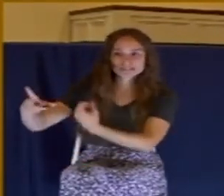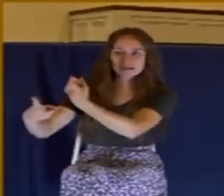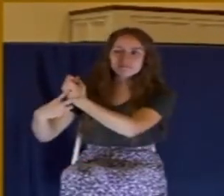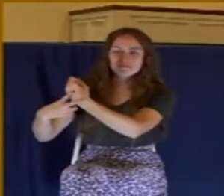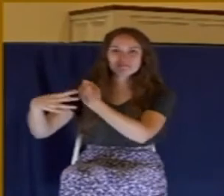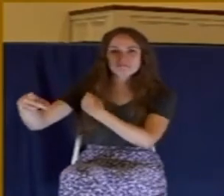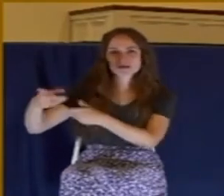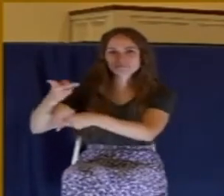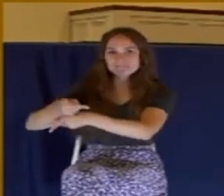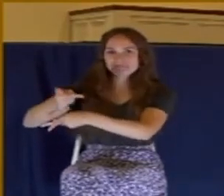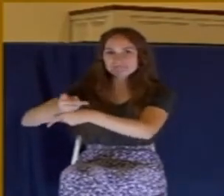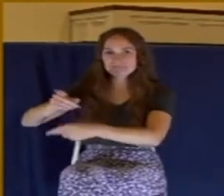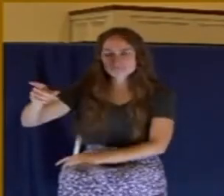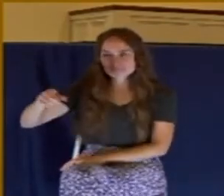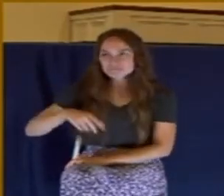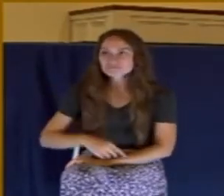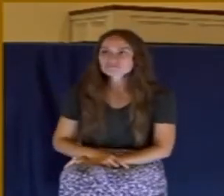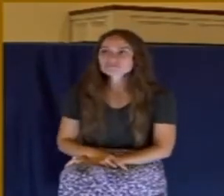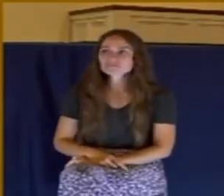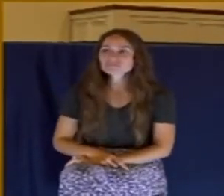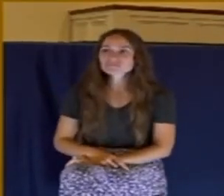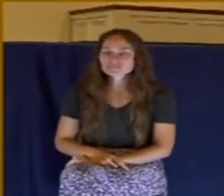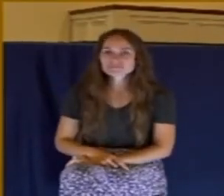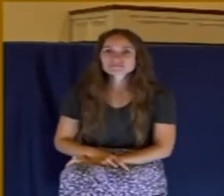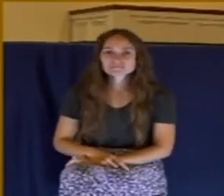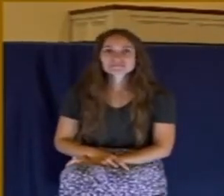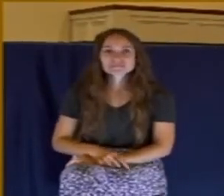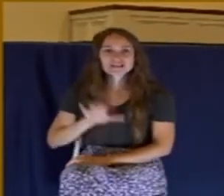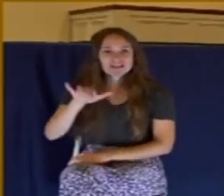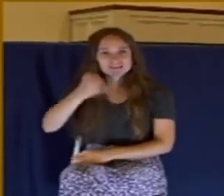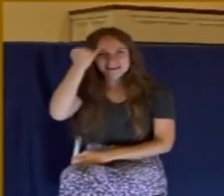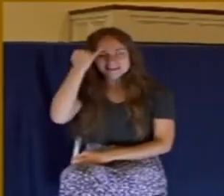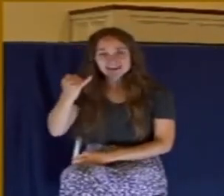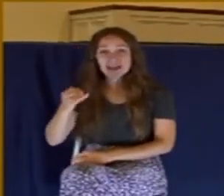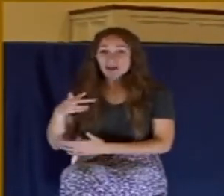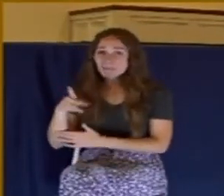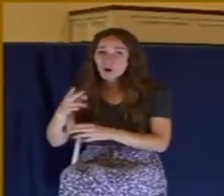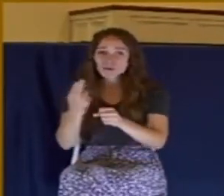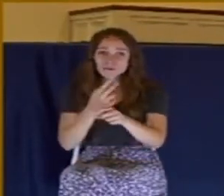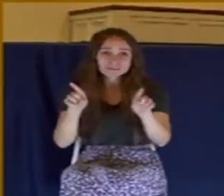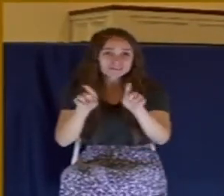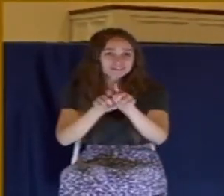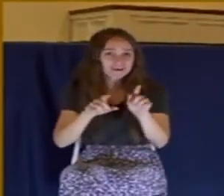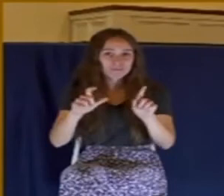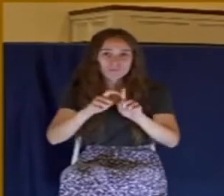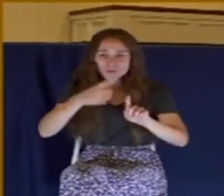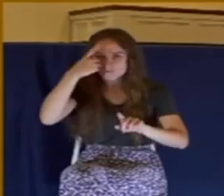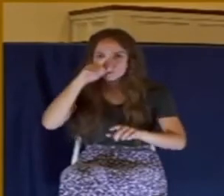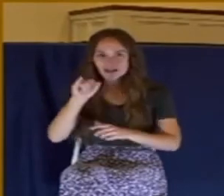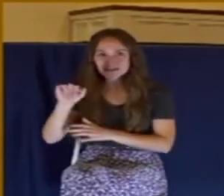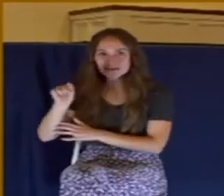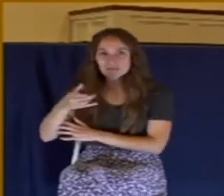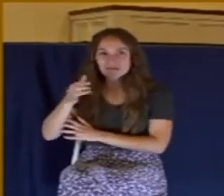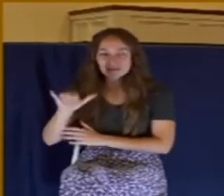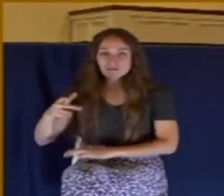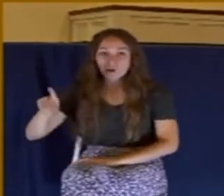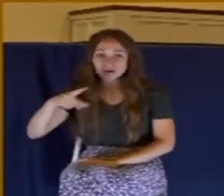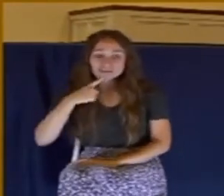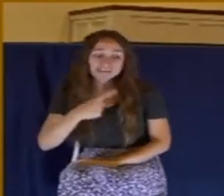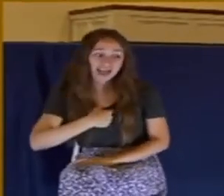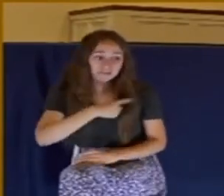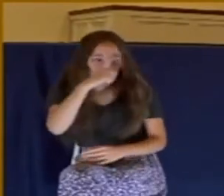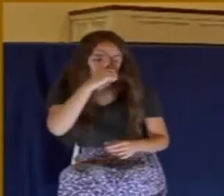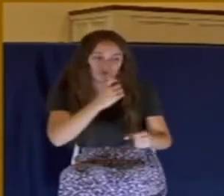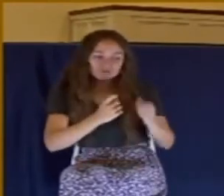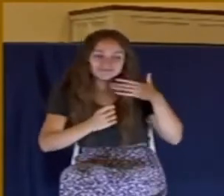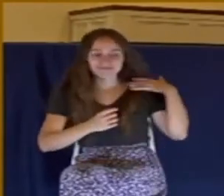That's the idea here. Paul uses this word with Timothy. Timothy, I am entrusting to you the gospel. You know, that's something that